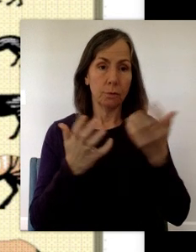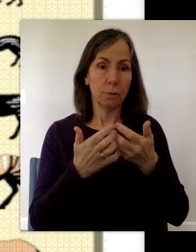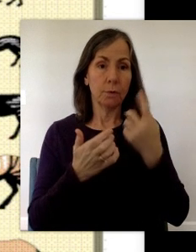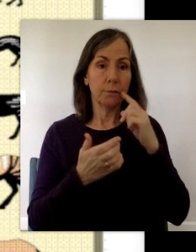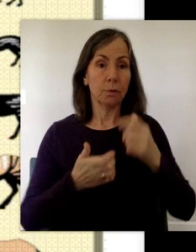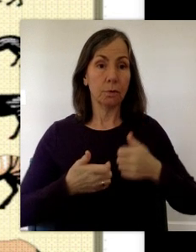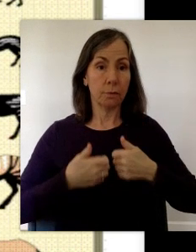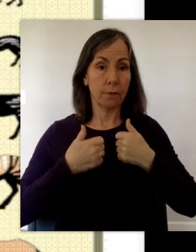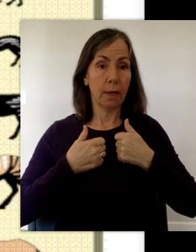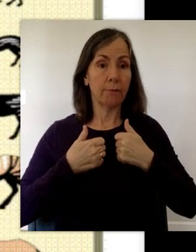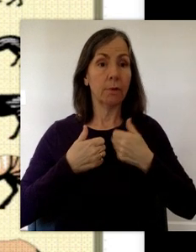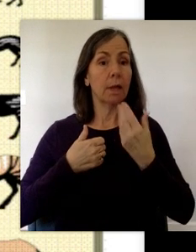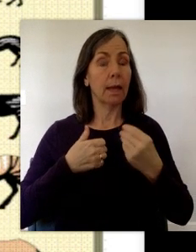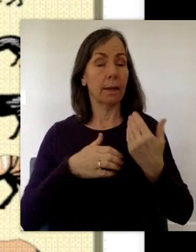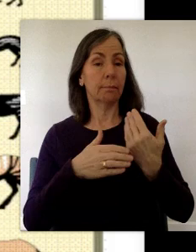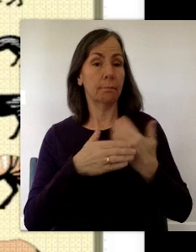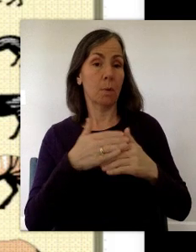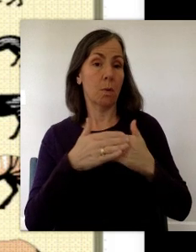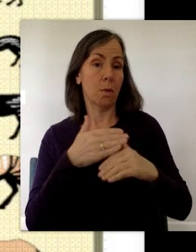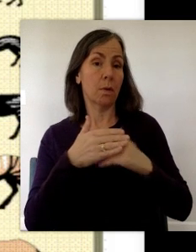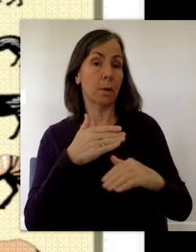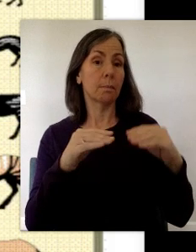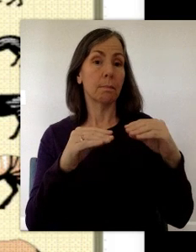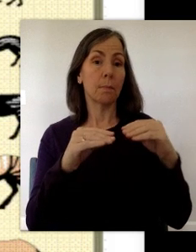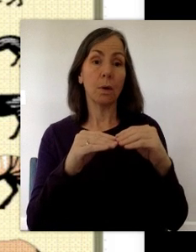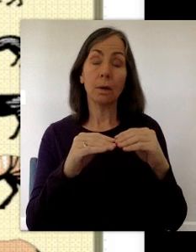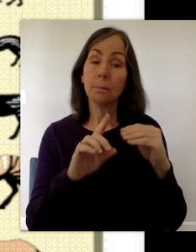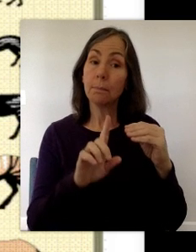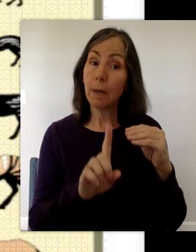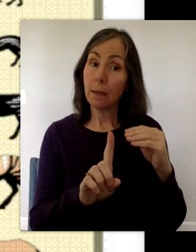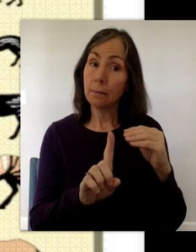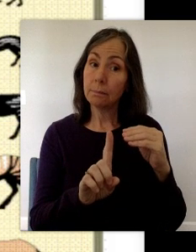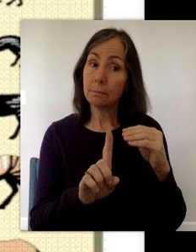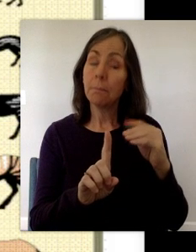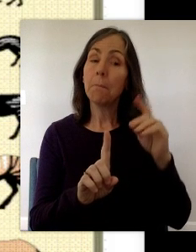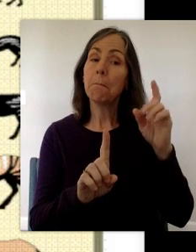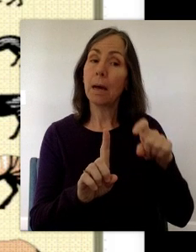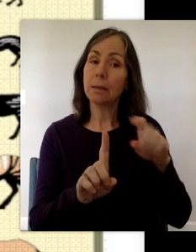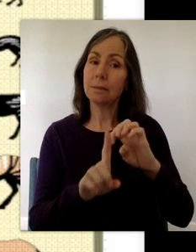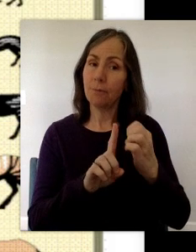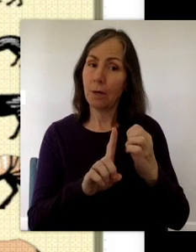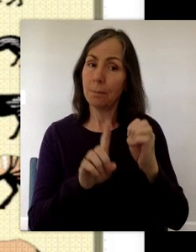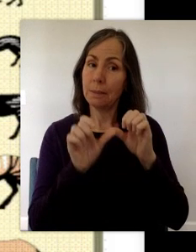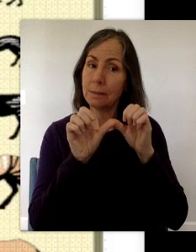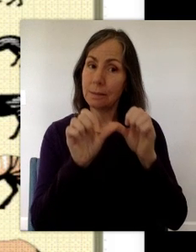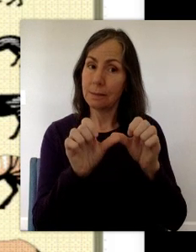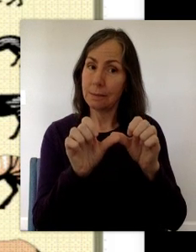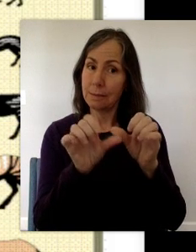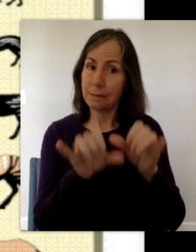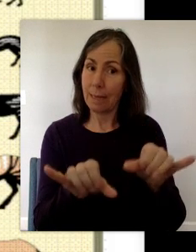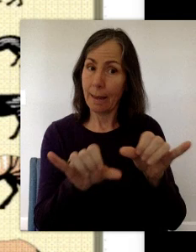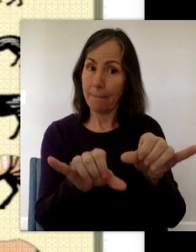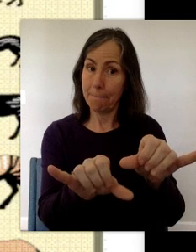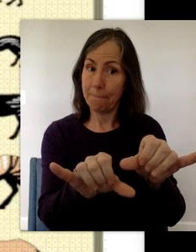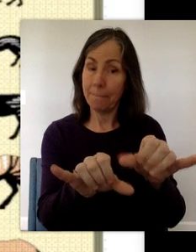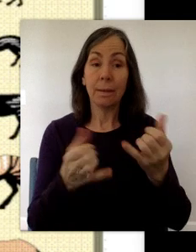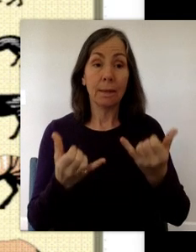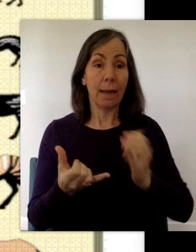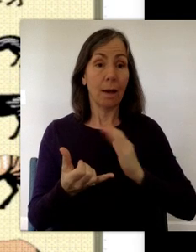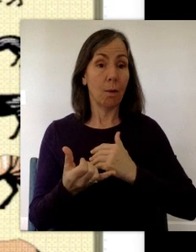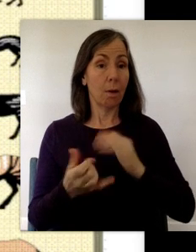reproduction as long as the environment stays the same. So right now the environment's changing with climate